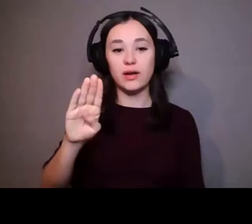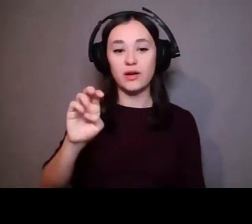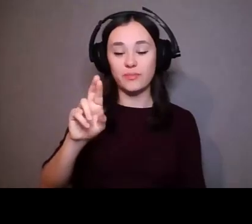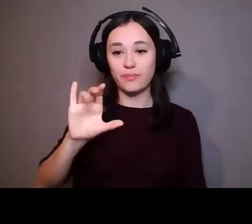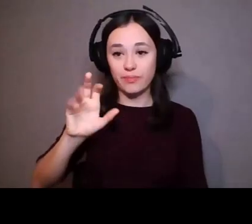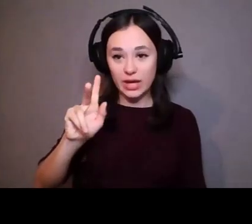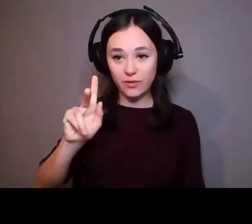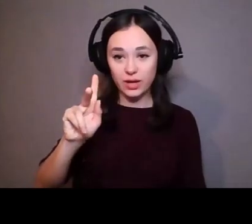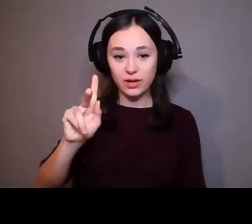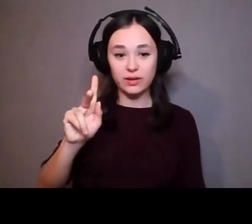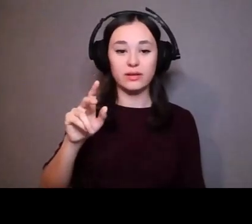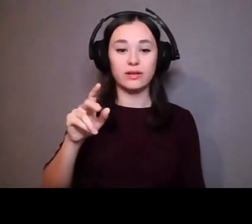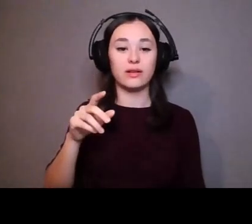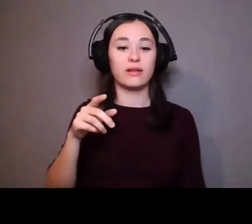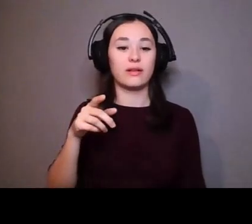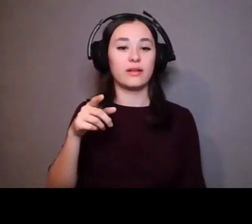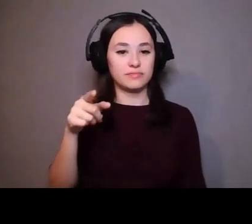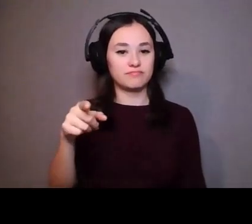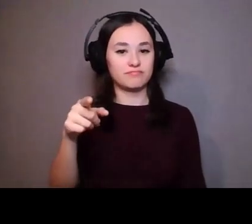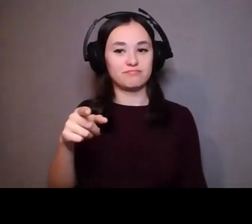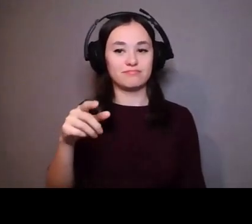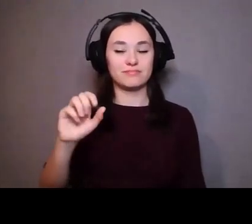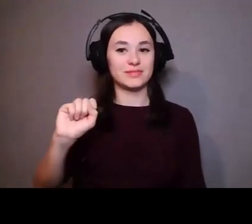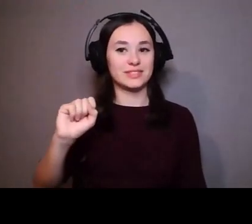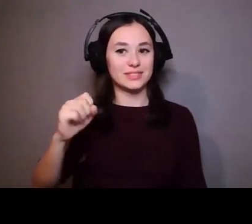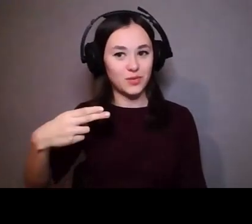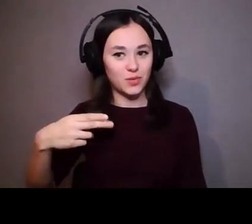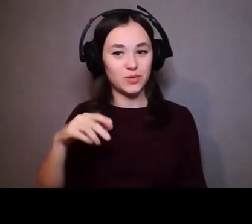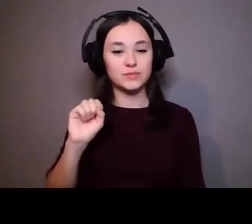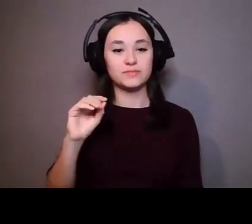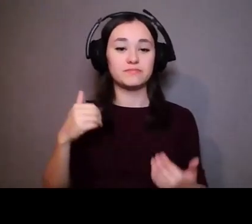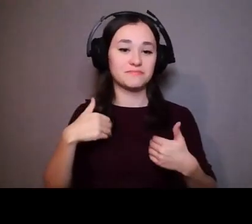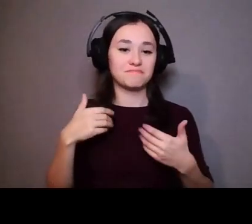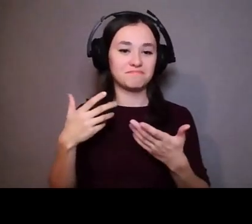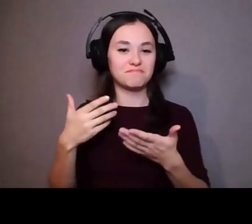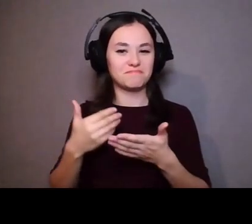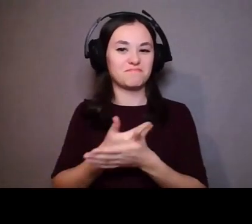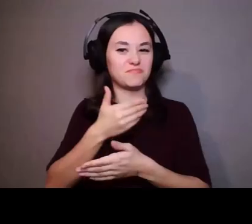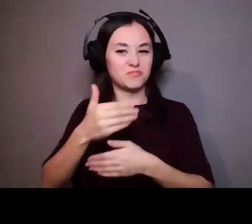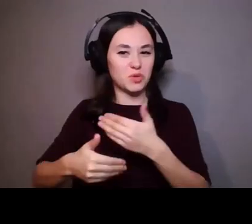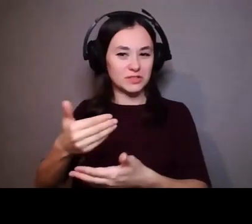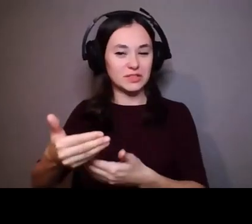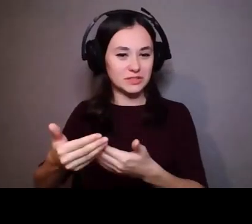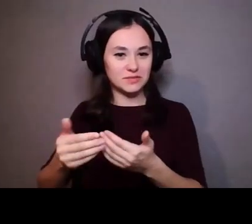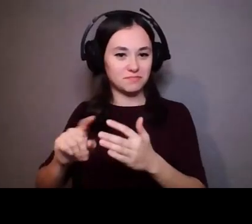stakeholder that, right? So there's a whole process coming out. You want to just hit that a little bit more?